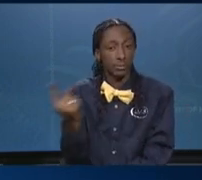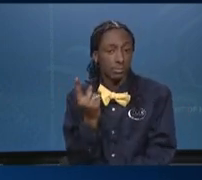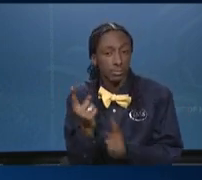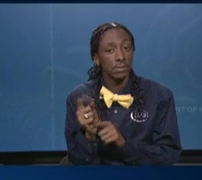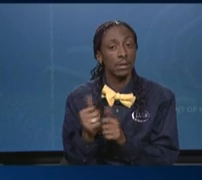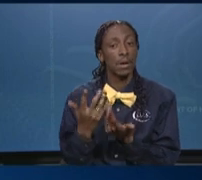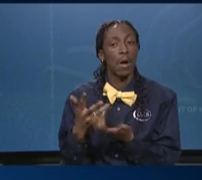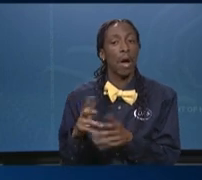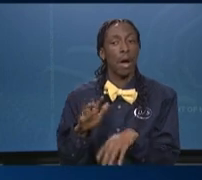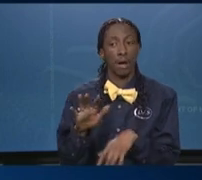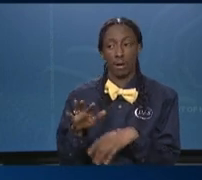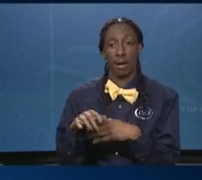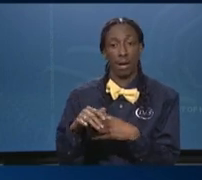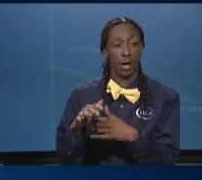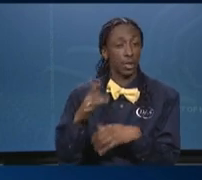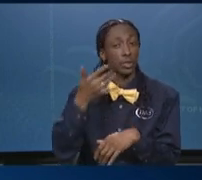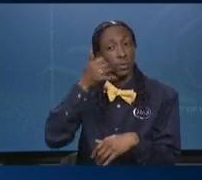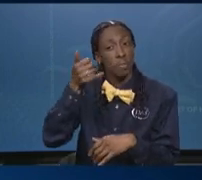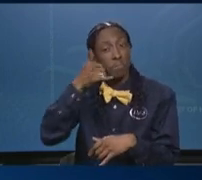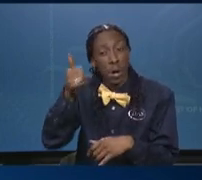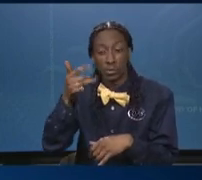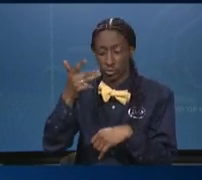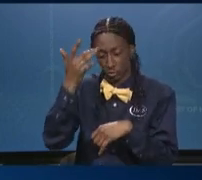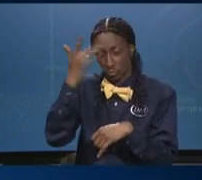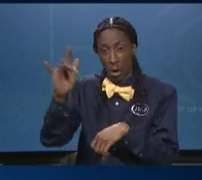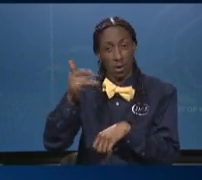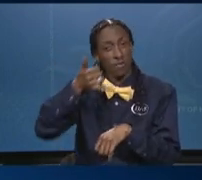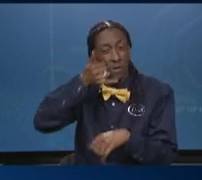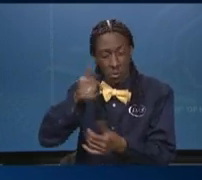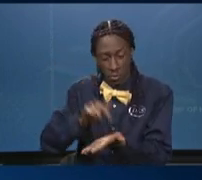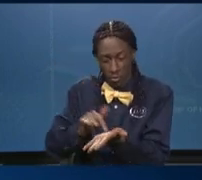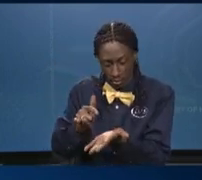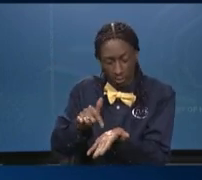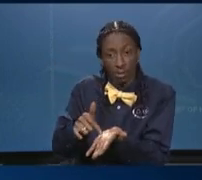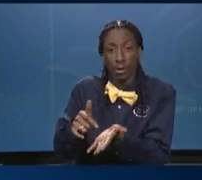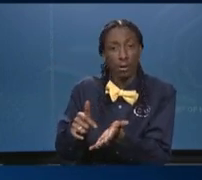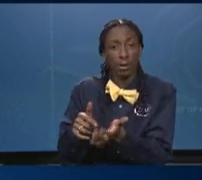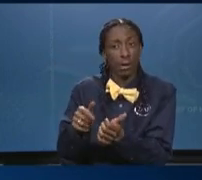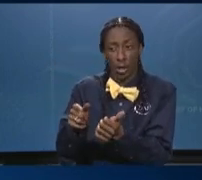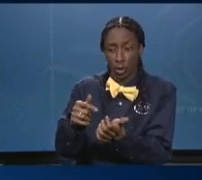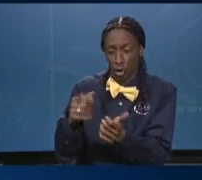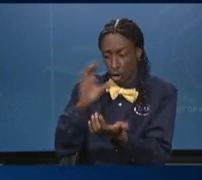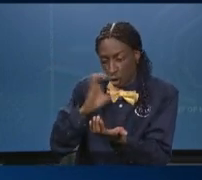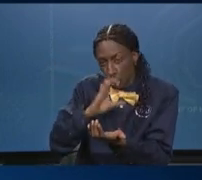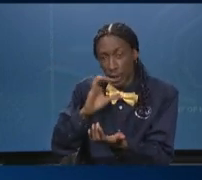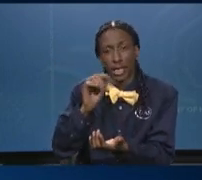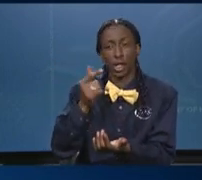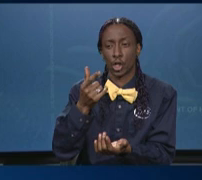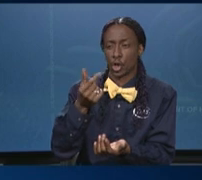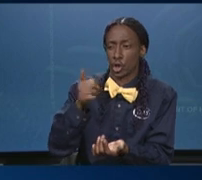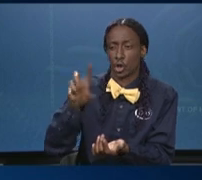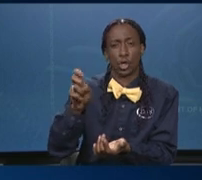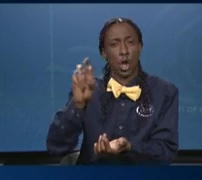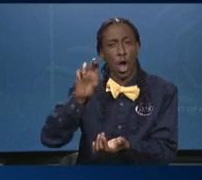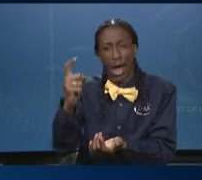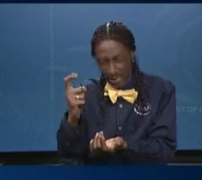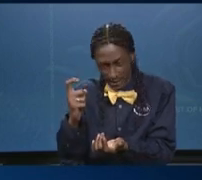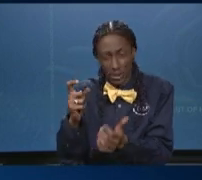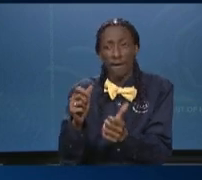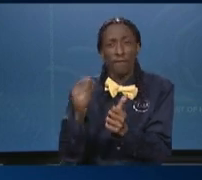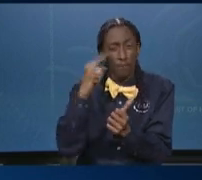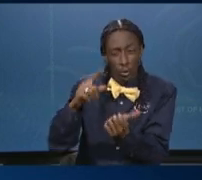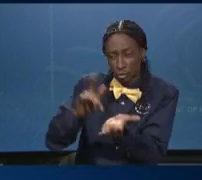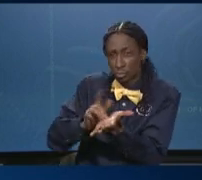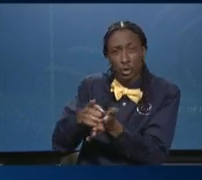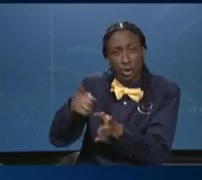our smartphones on GoodRx, trying to find a prescription that she could afford. And I've seen it also as